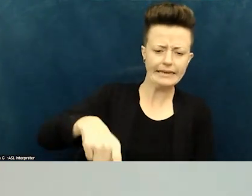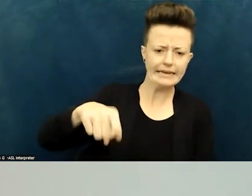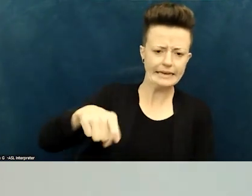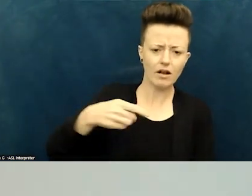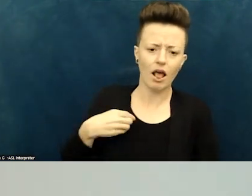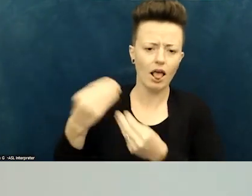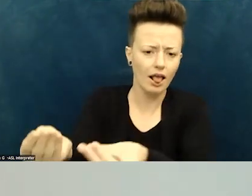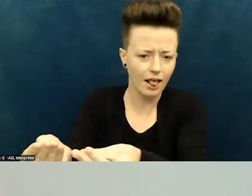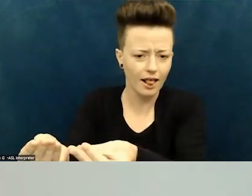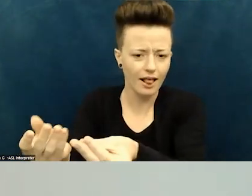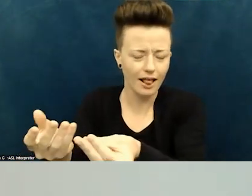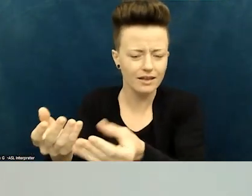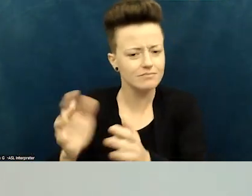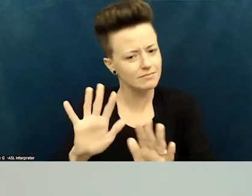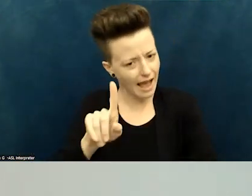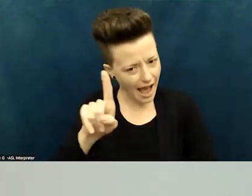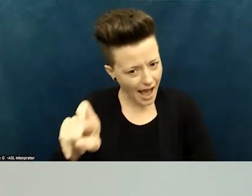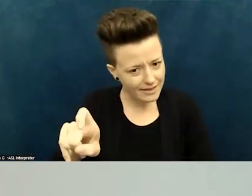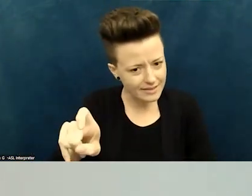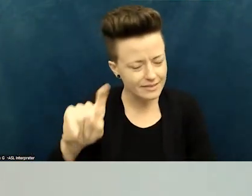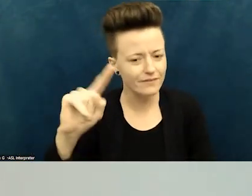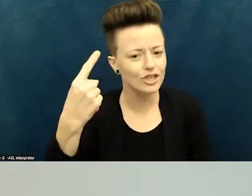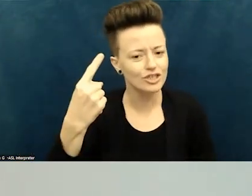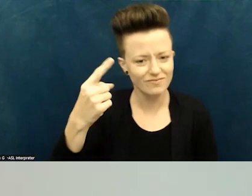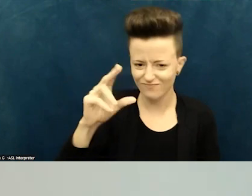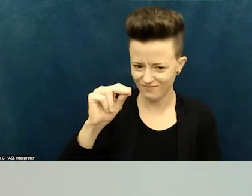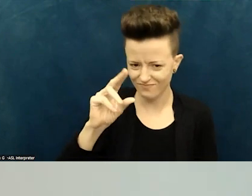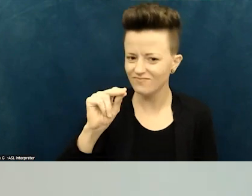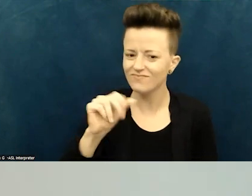you need. And no, it's not like that.